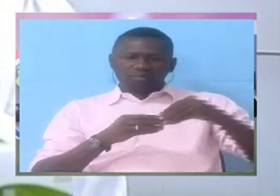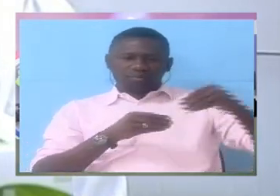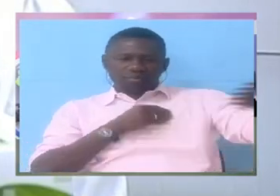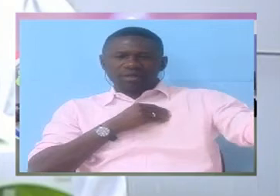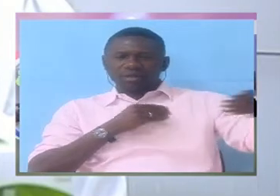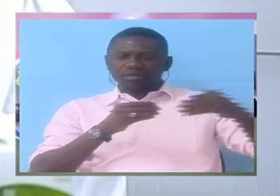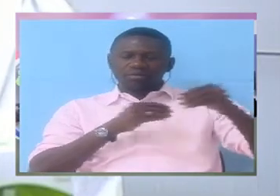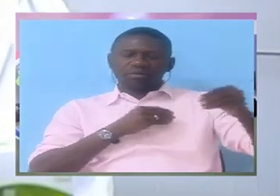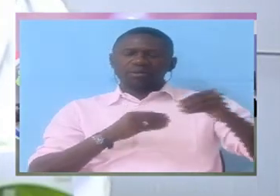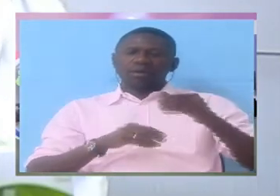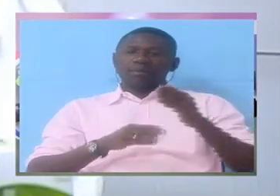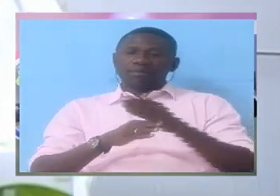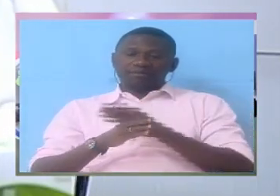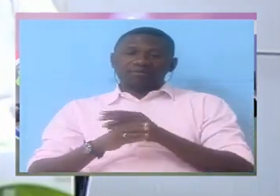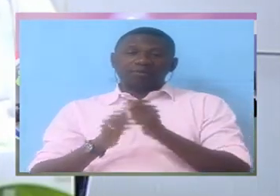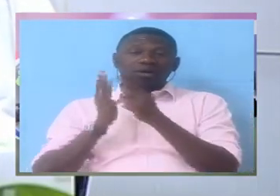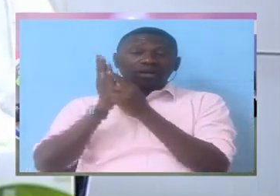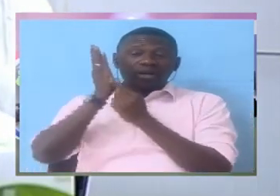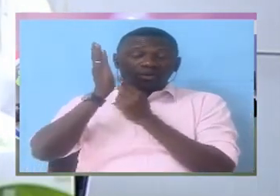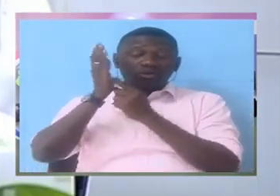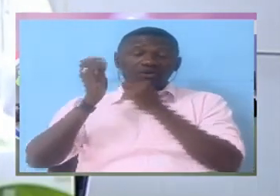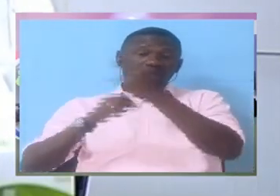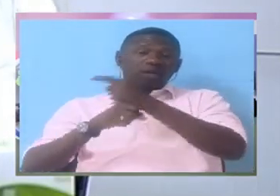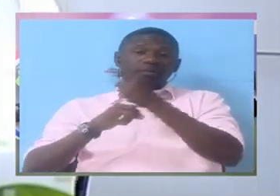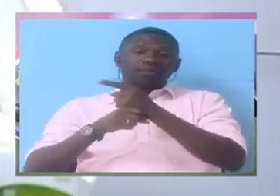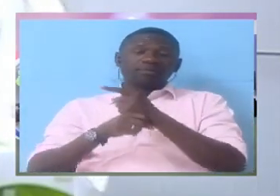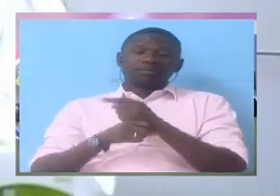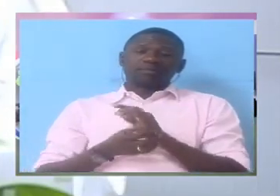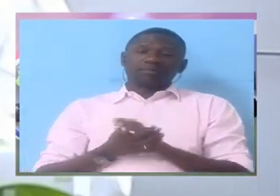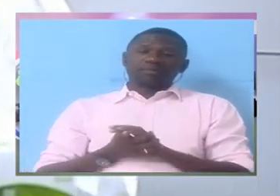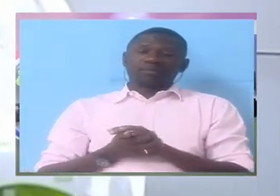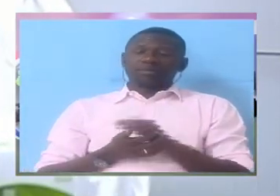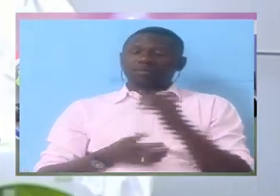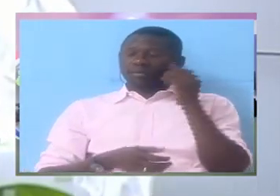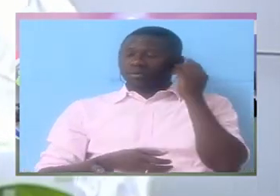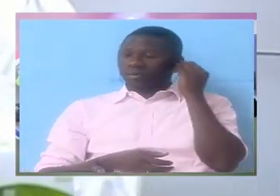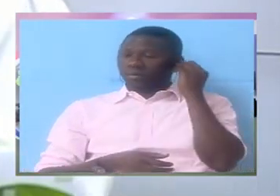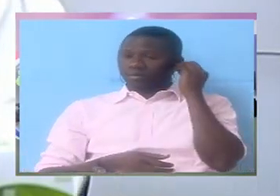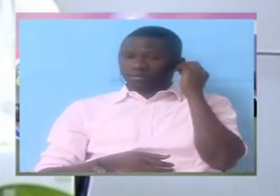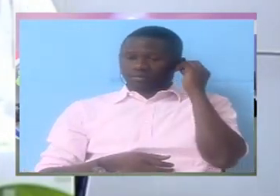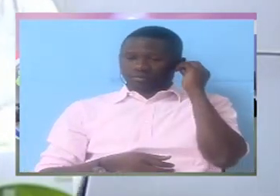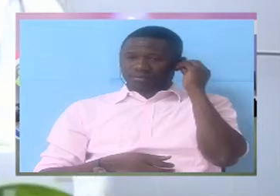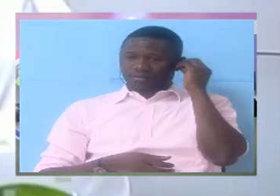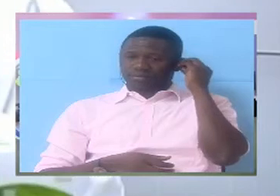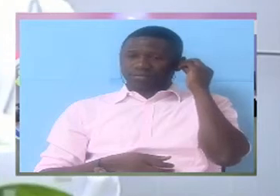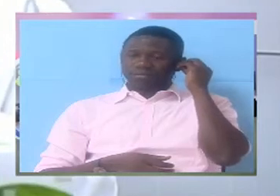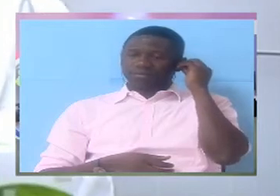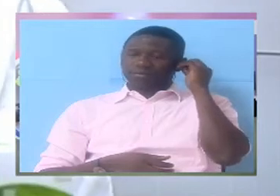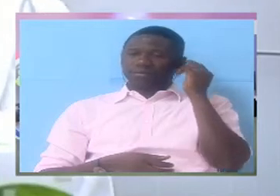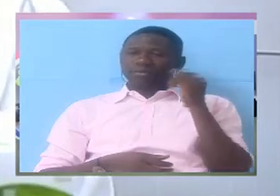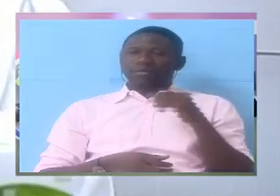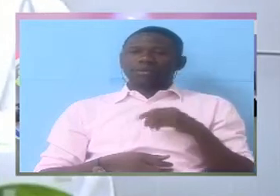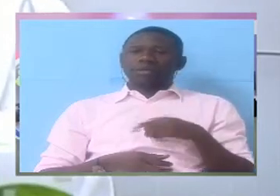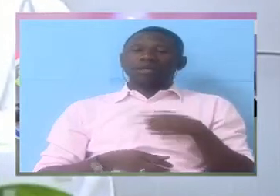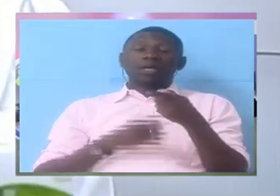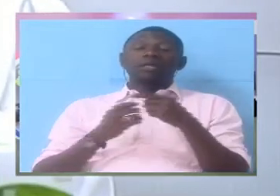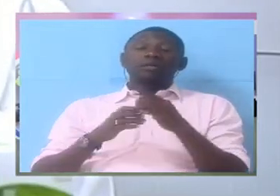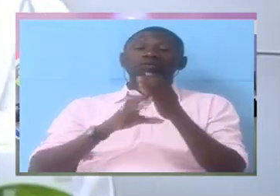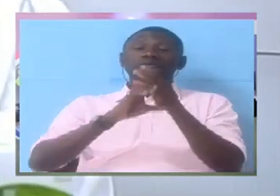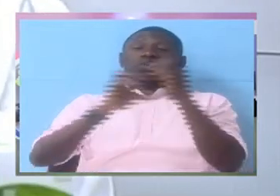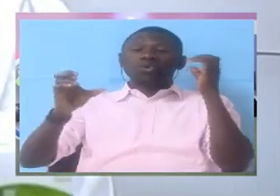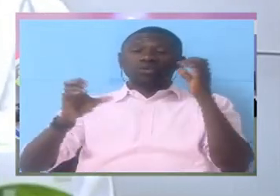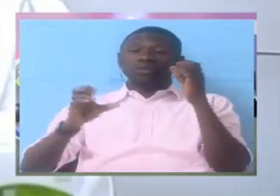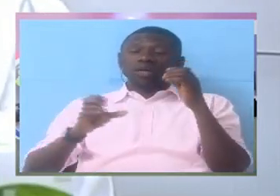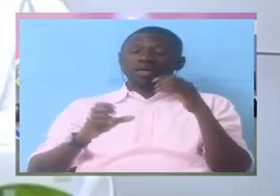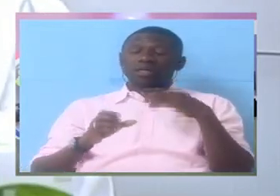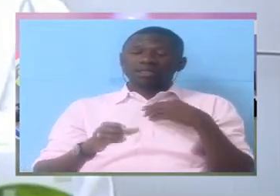futala Radio Gambia. On the whole, that coaster takes the plain clothes and the other soldiers to State House. Yara wo coaster